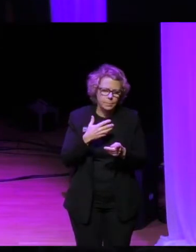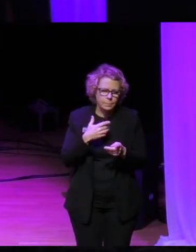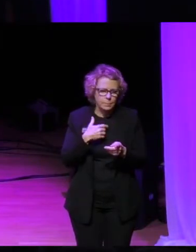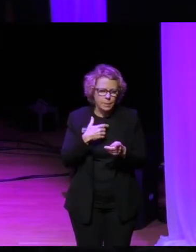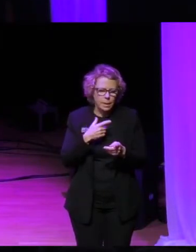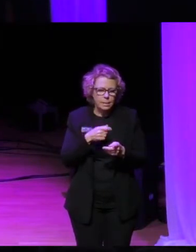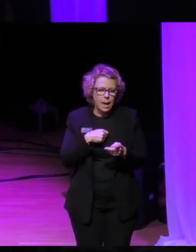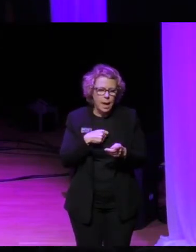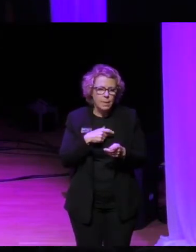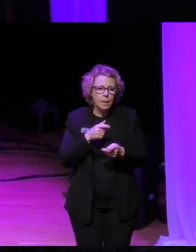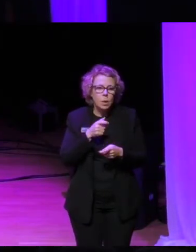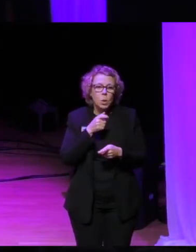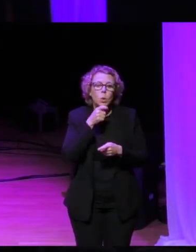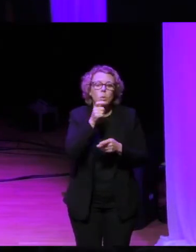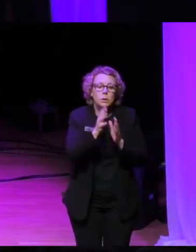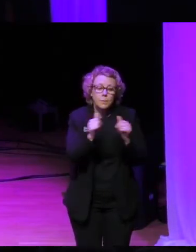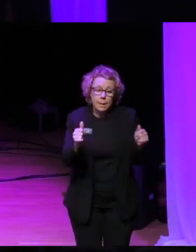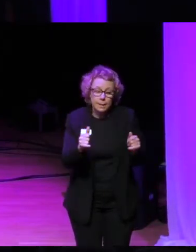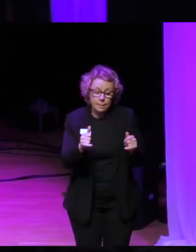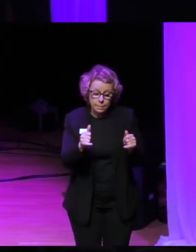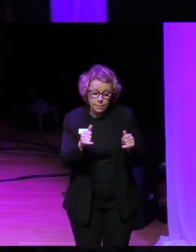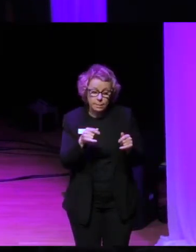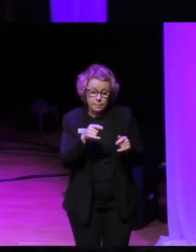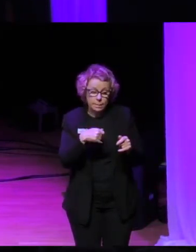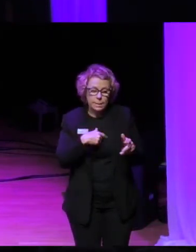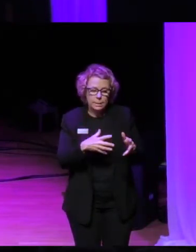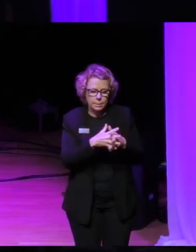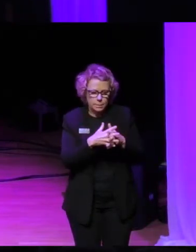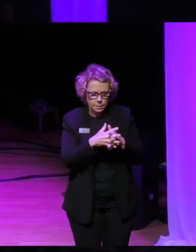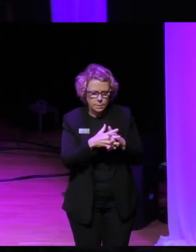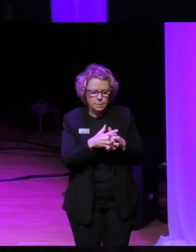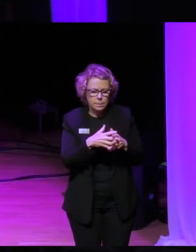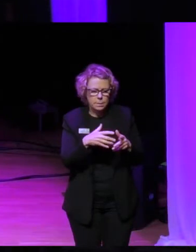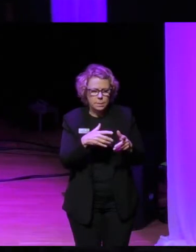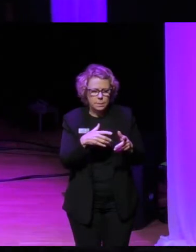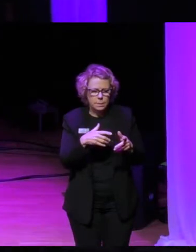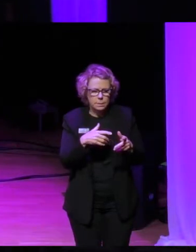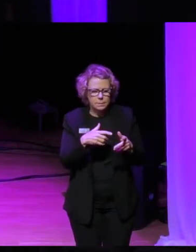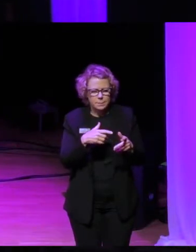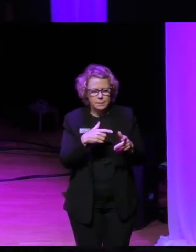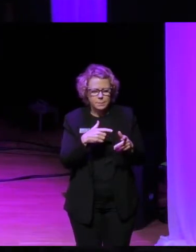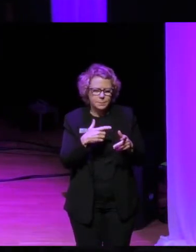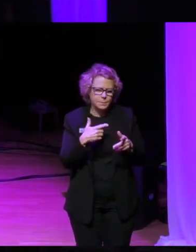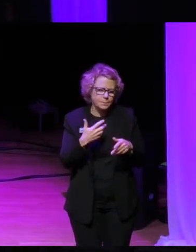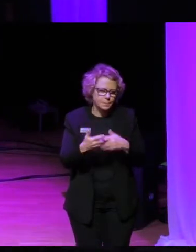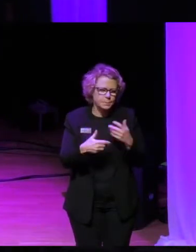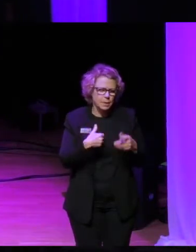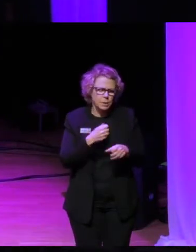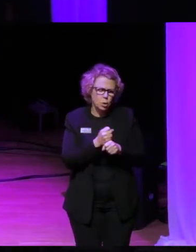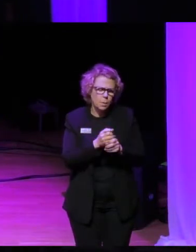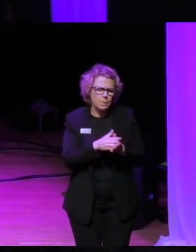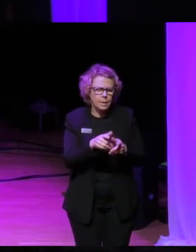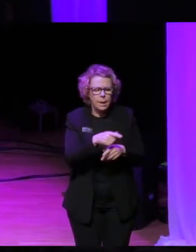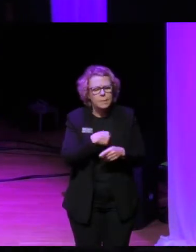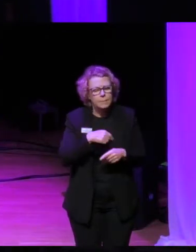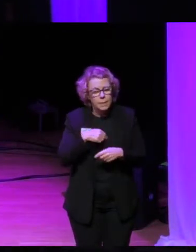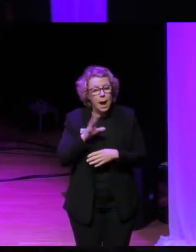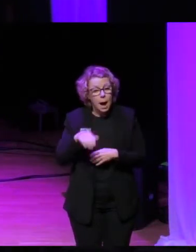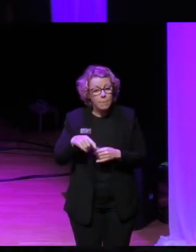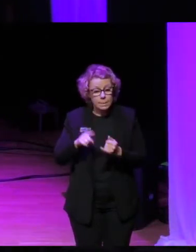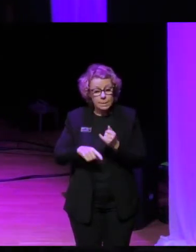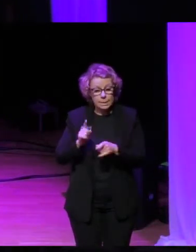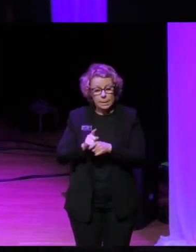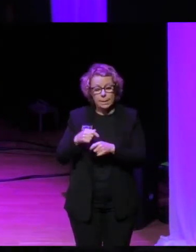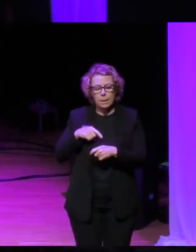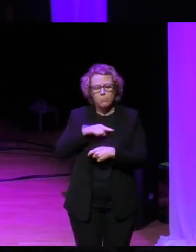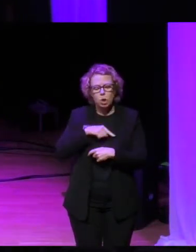the US, which is the issue that I primarily work on. And we've had a lot of debate this last year about social media, the use